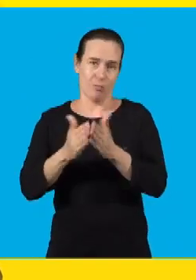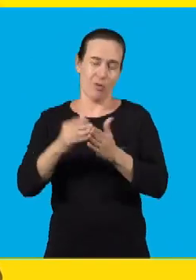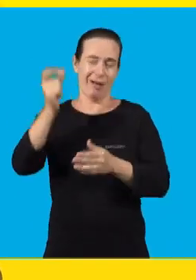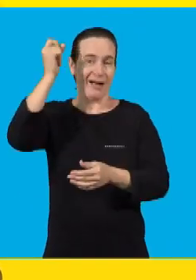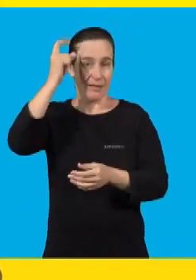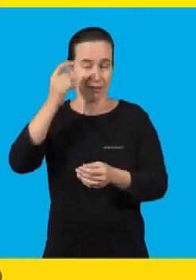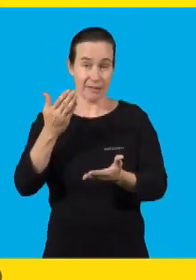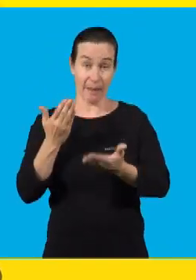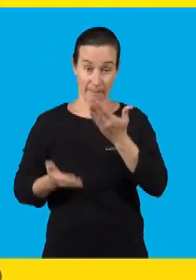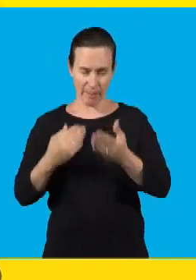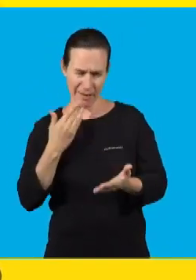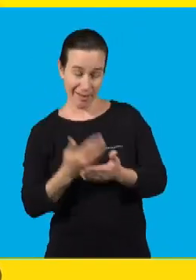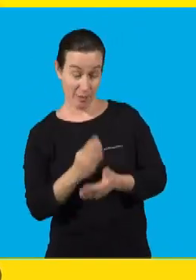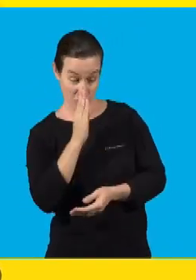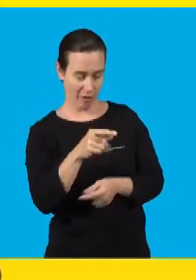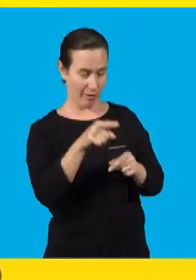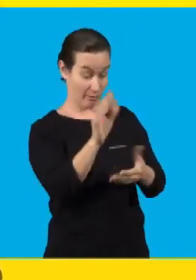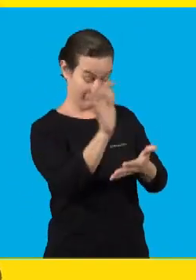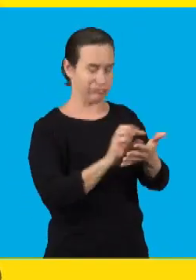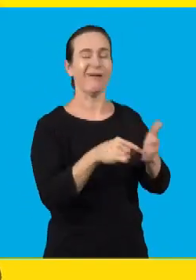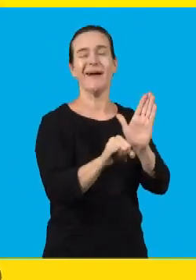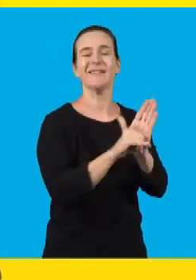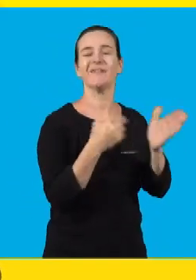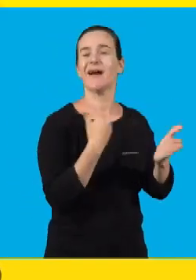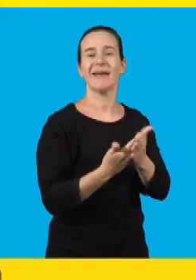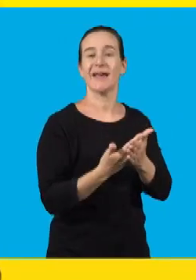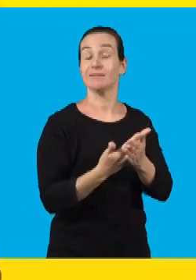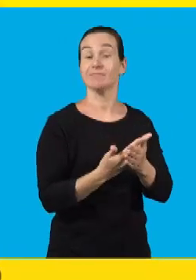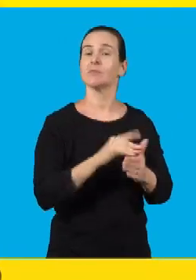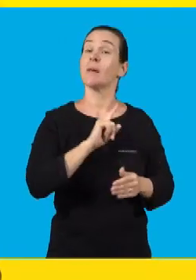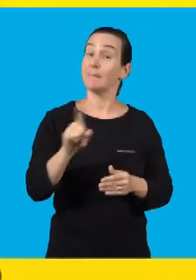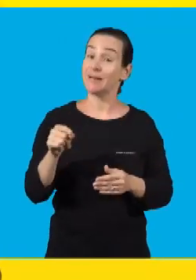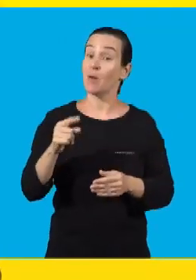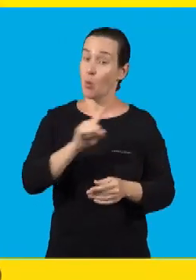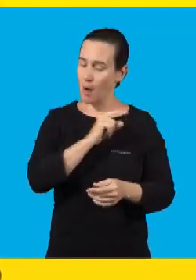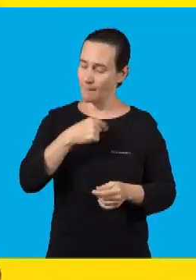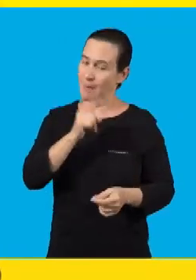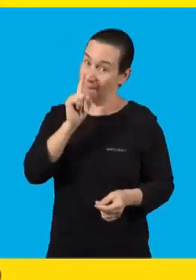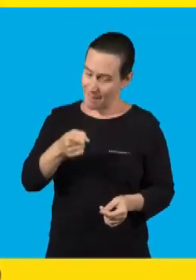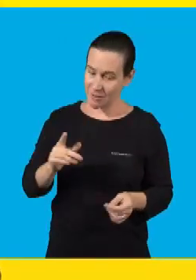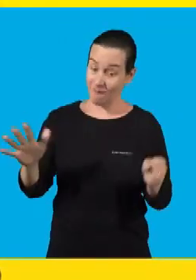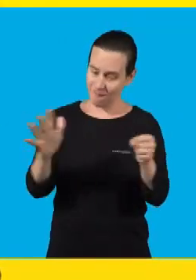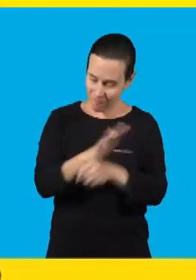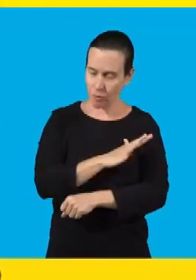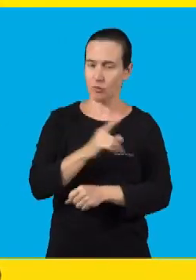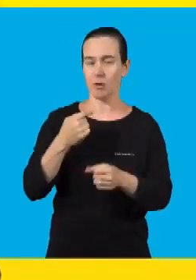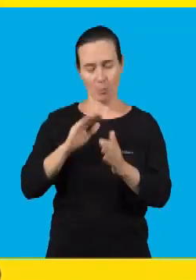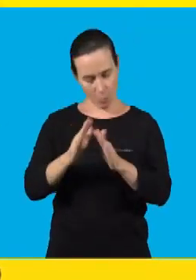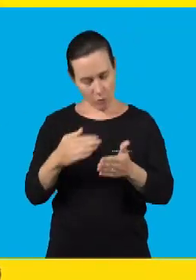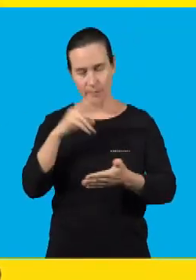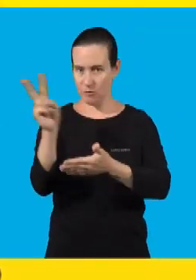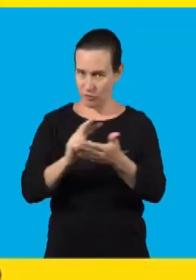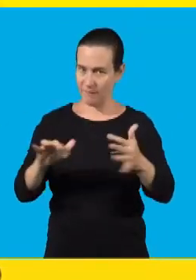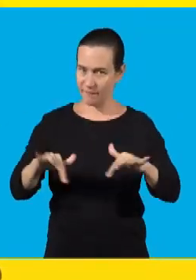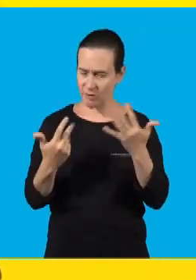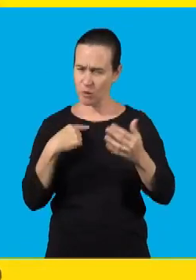not be identified in this text, but it assumes that you've read the entire novel. So you need to match a